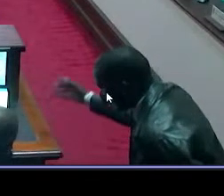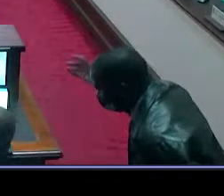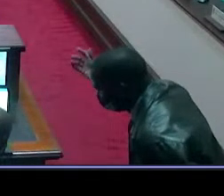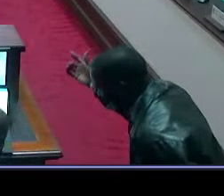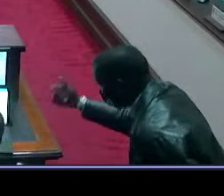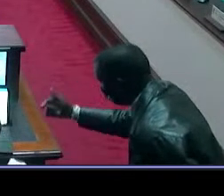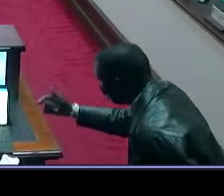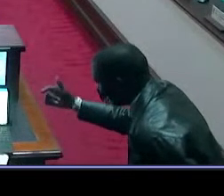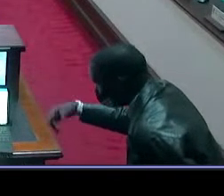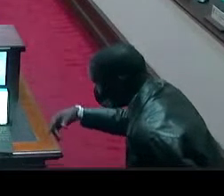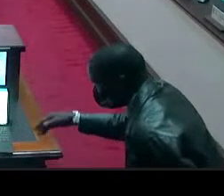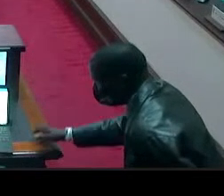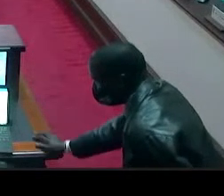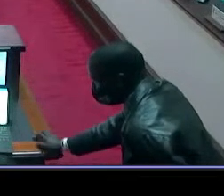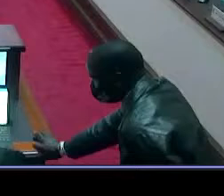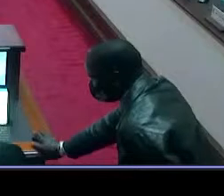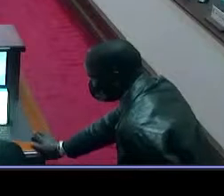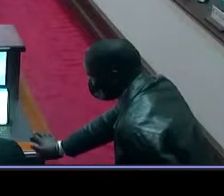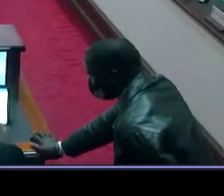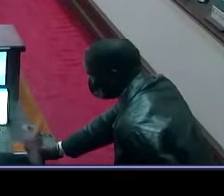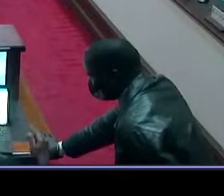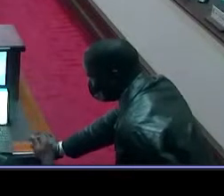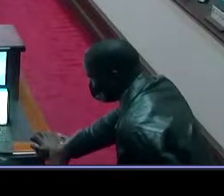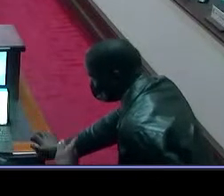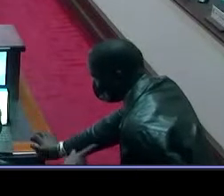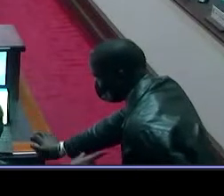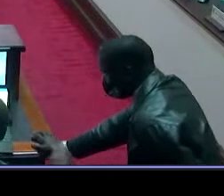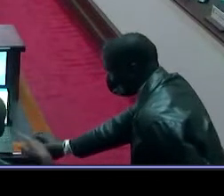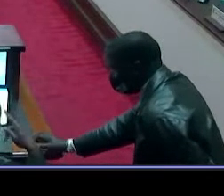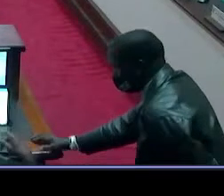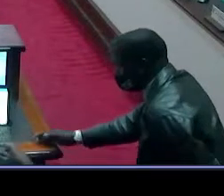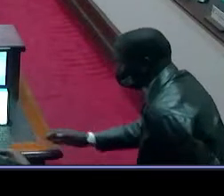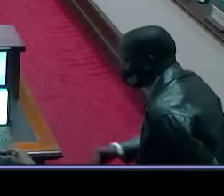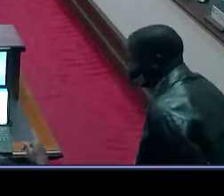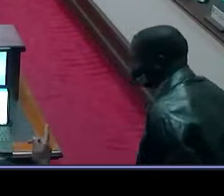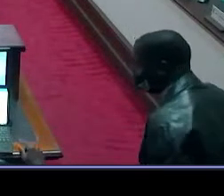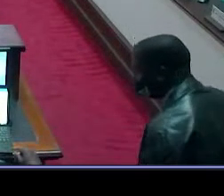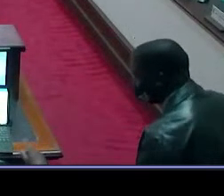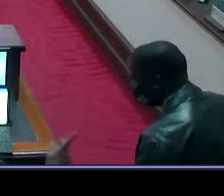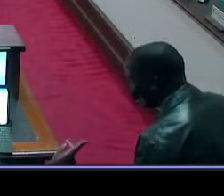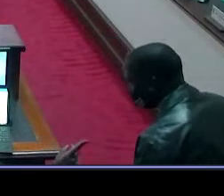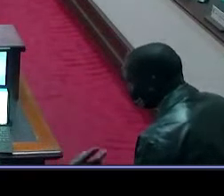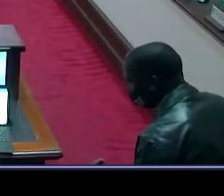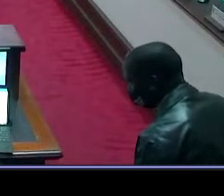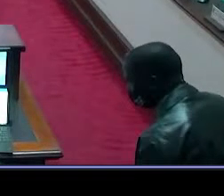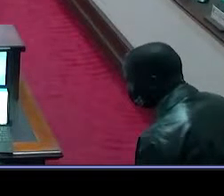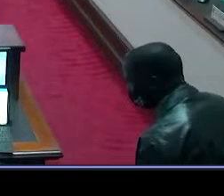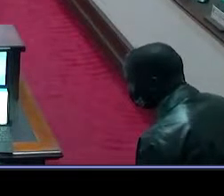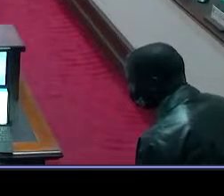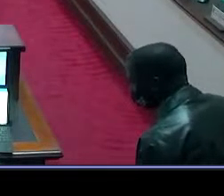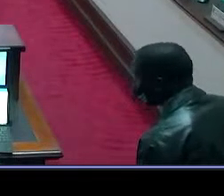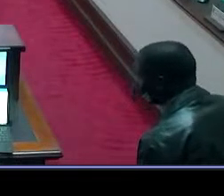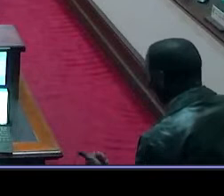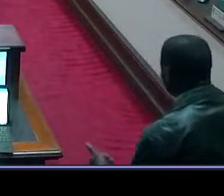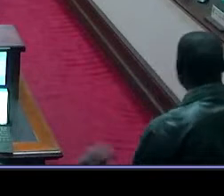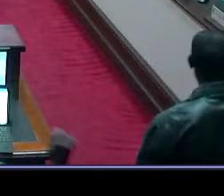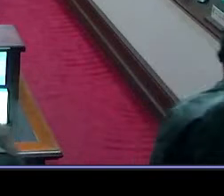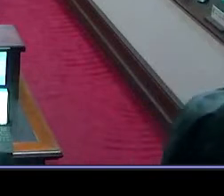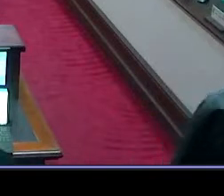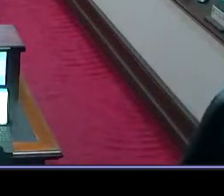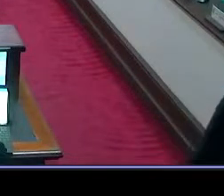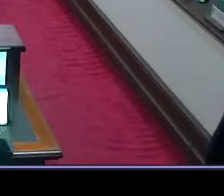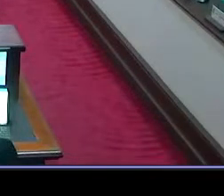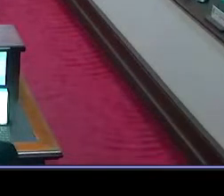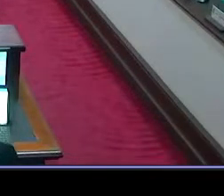movement may we try to settle down so that we start with this